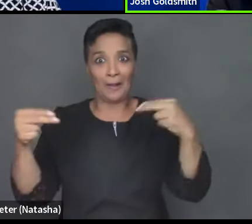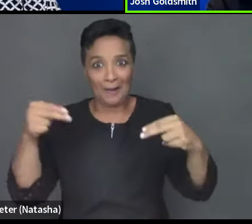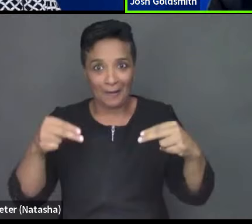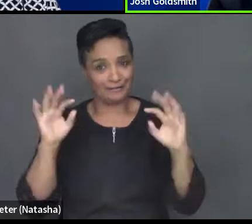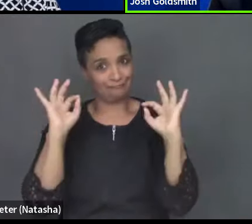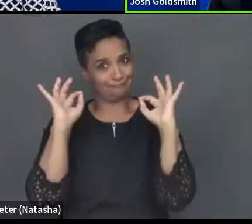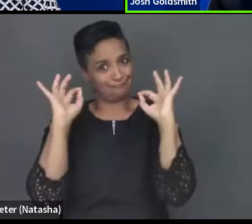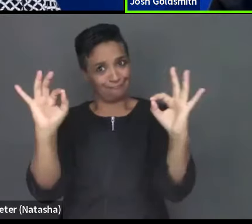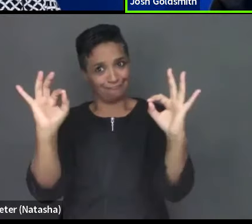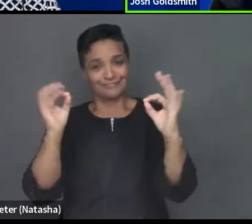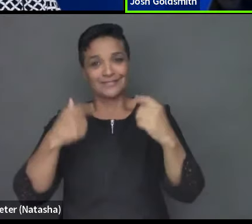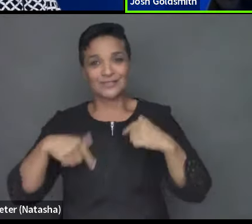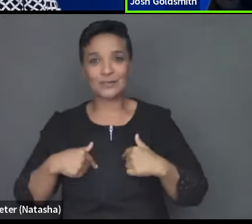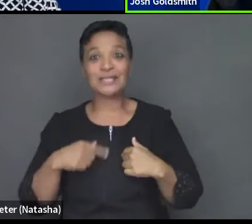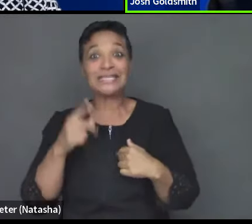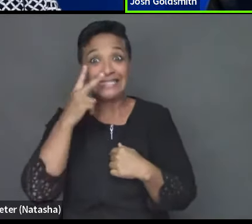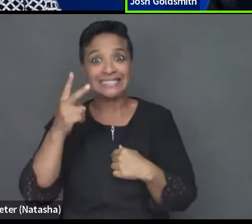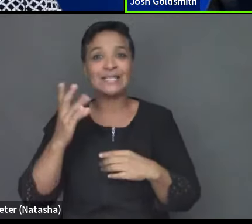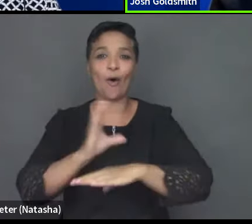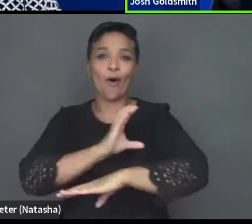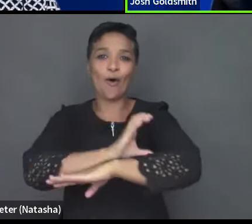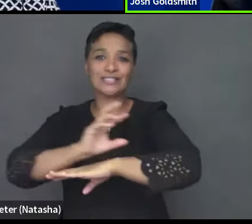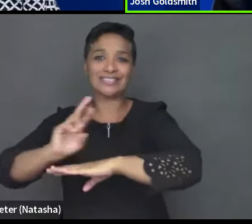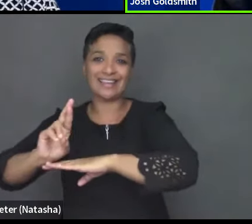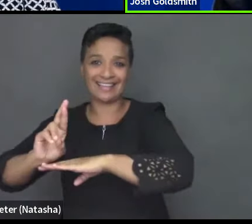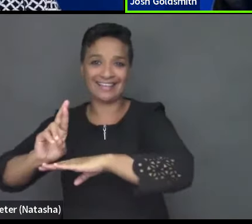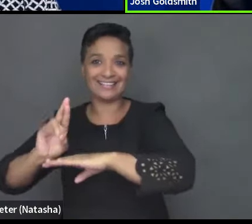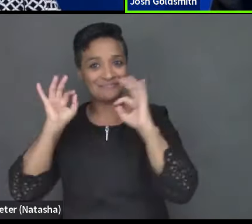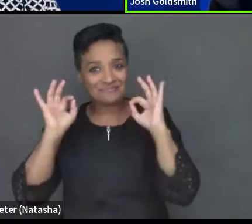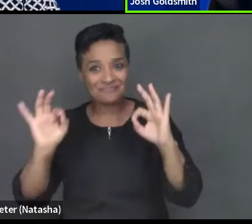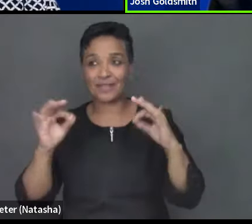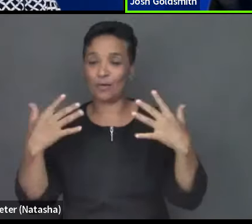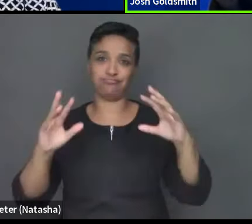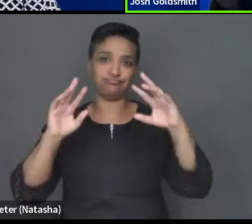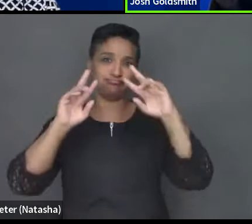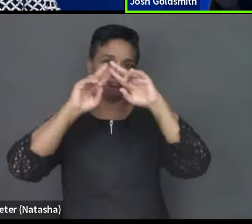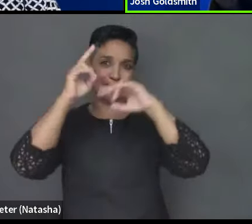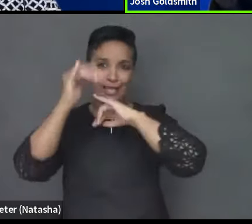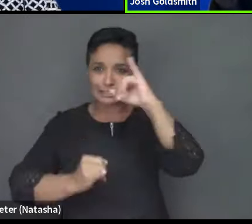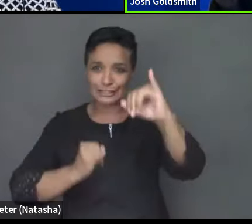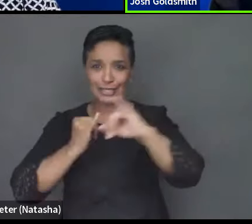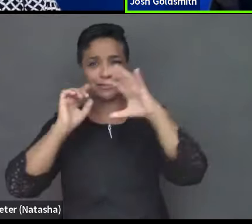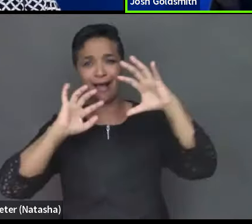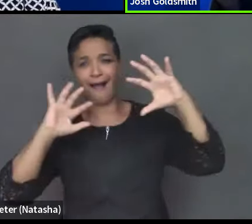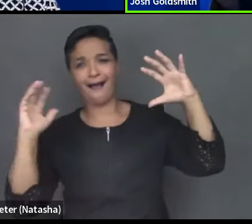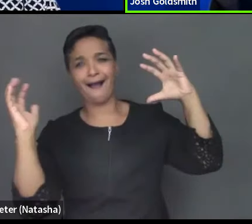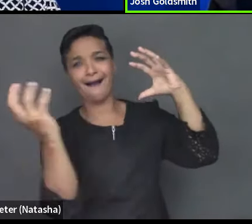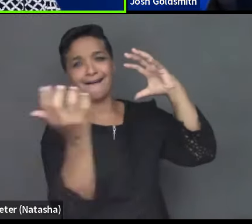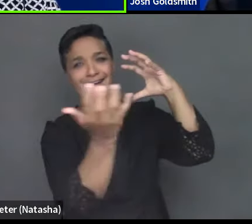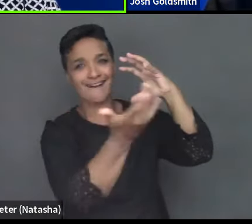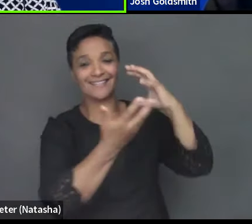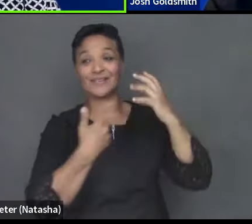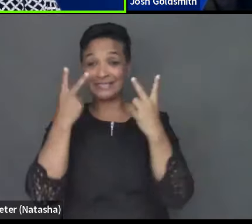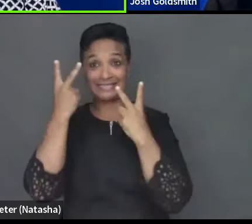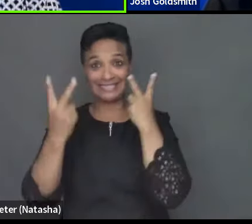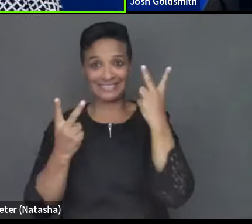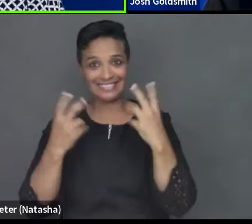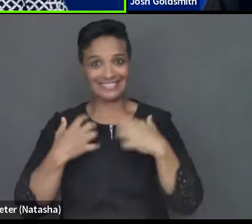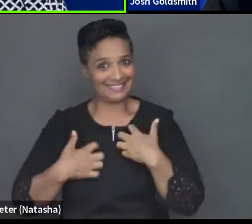There's another one, Costa Rica. Wow, such an international crowd. We're delighted to see you all today. So